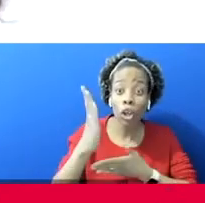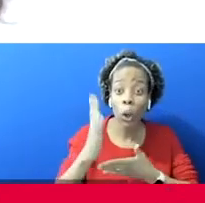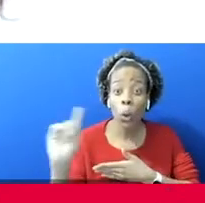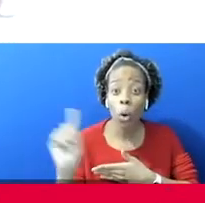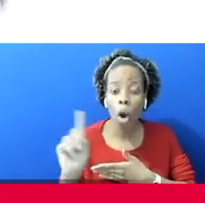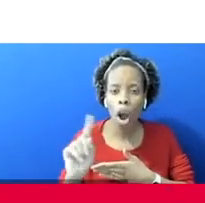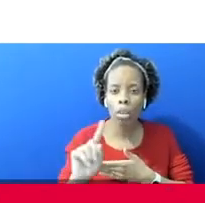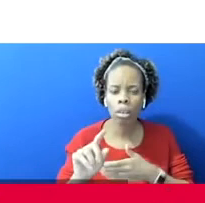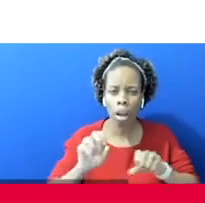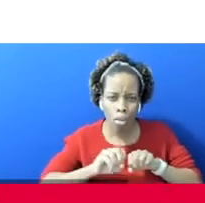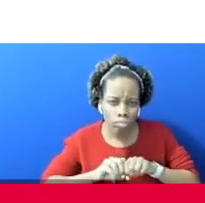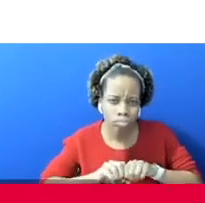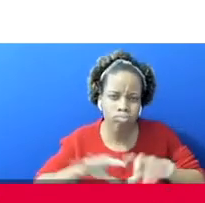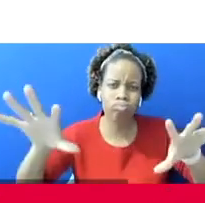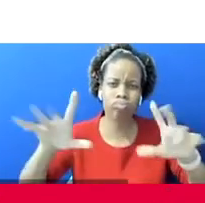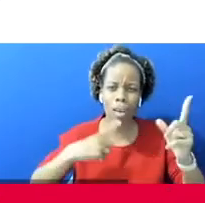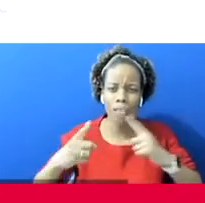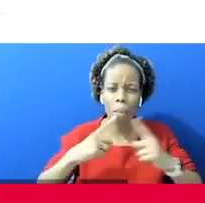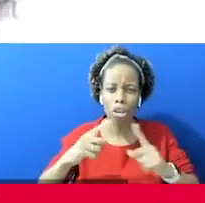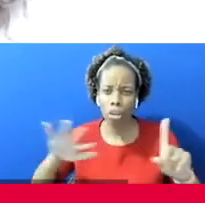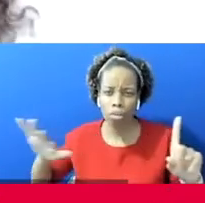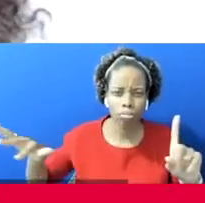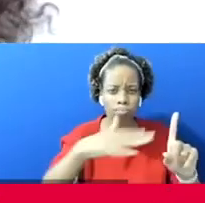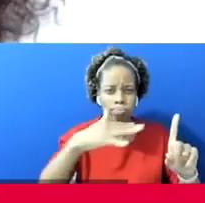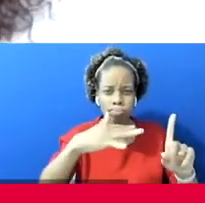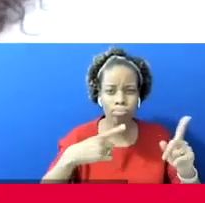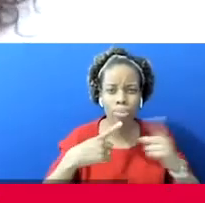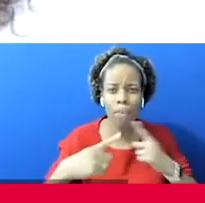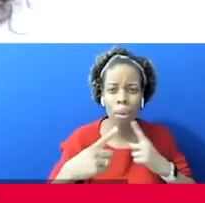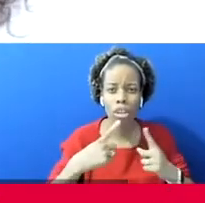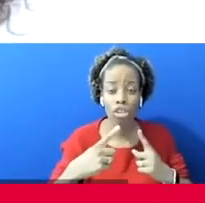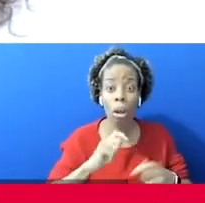PR nightmare, essentially. Institutions don't like that.